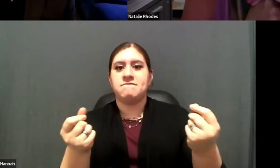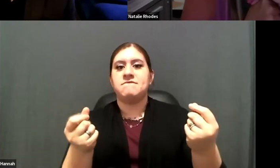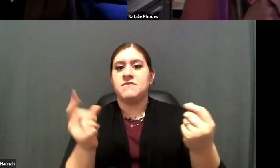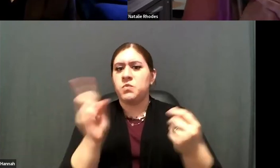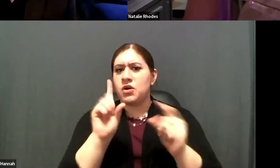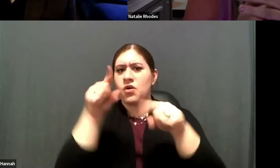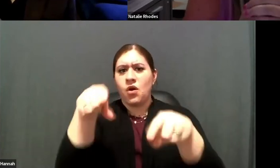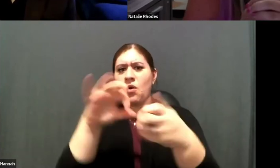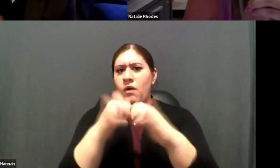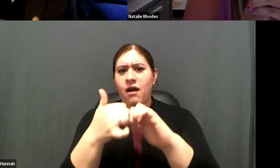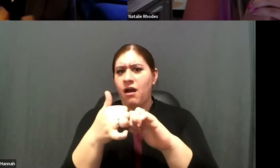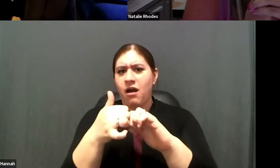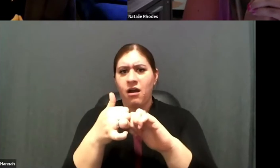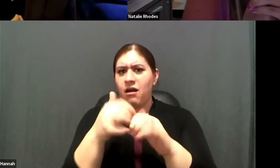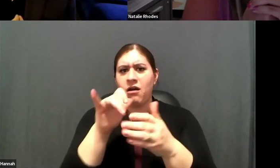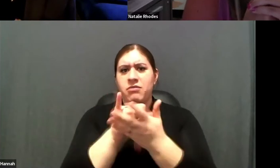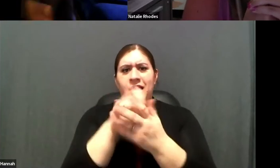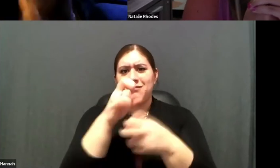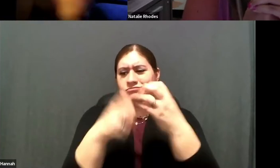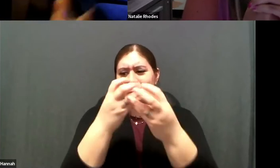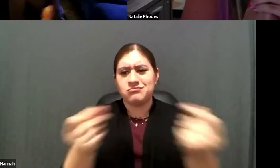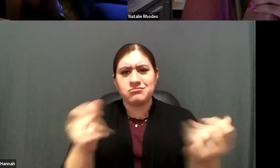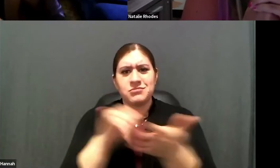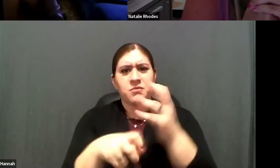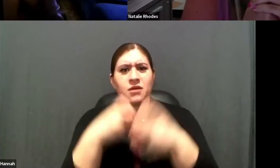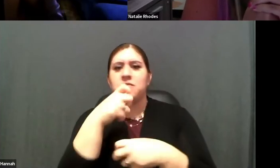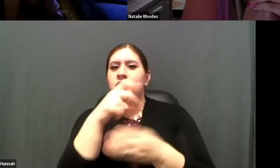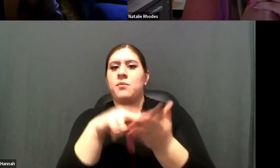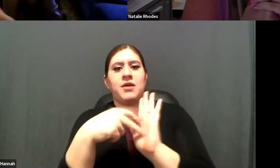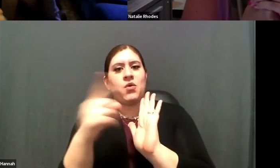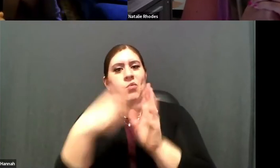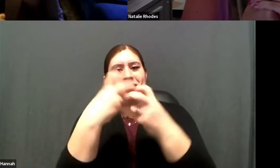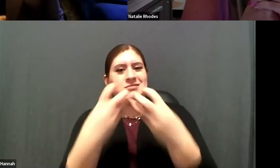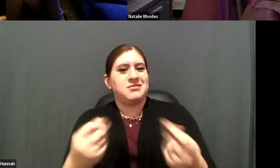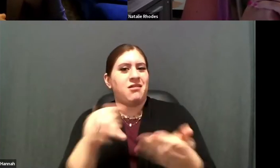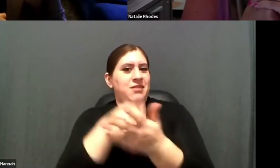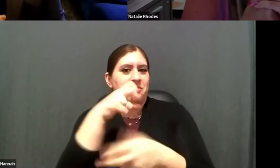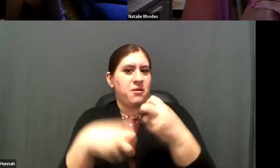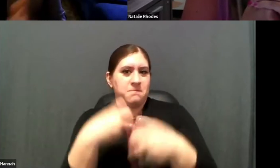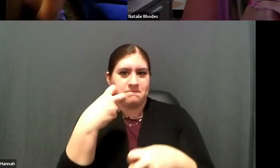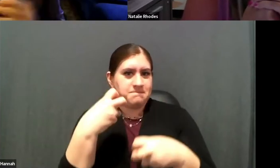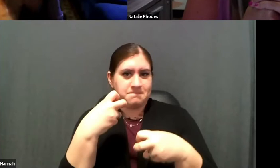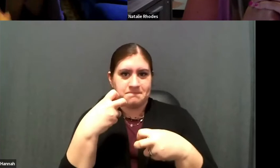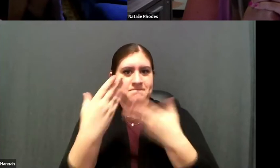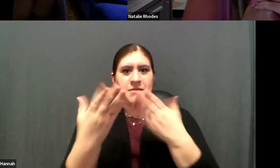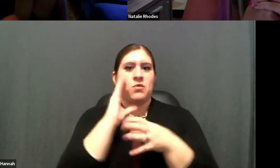to get that knowledge to solve that problem? Because you're not talking about just solving a problem that may